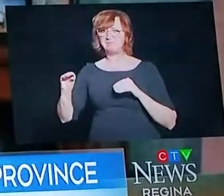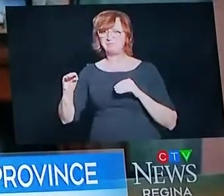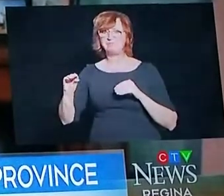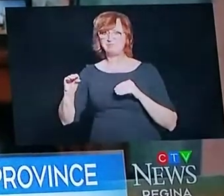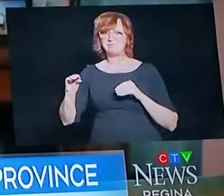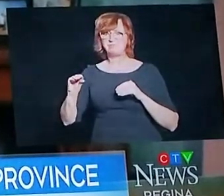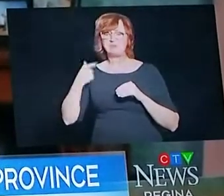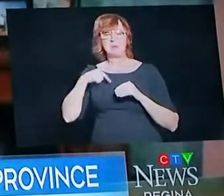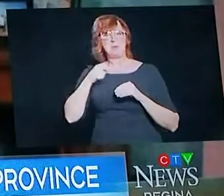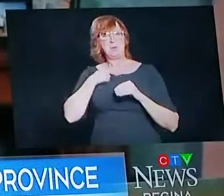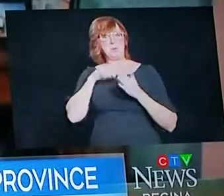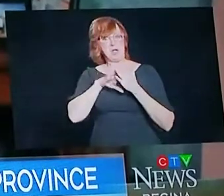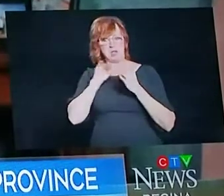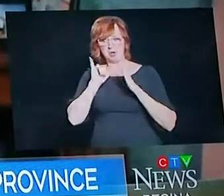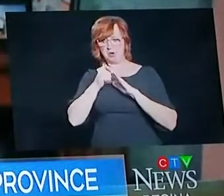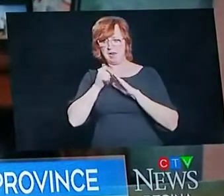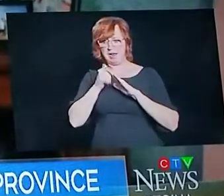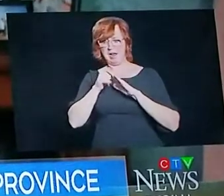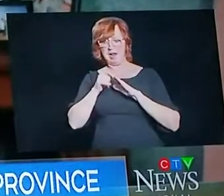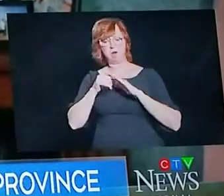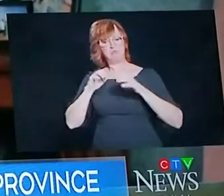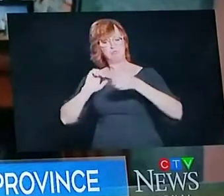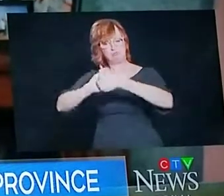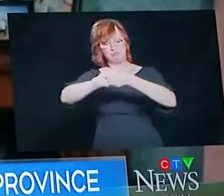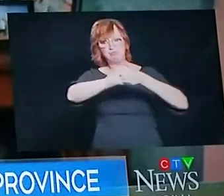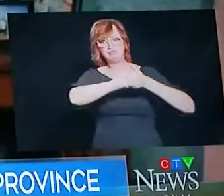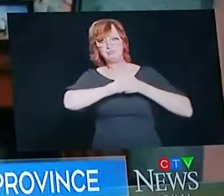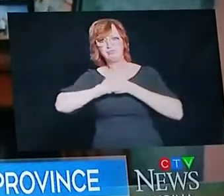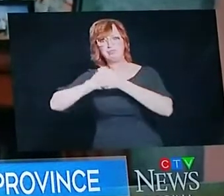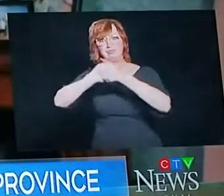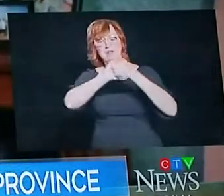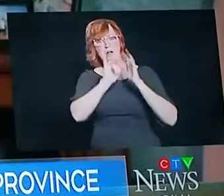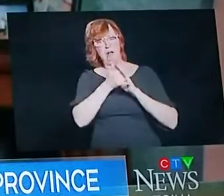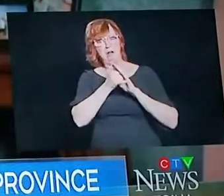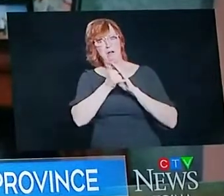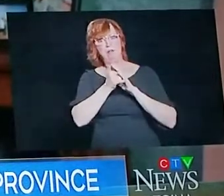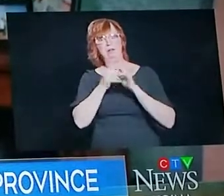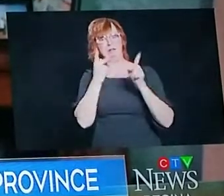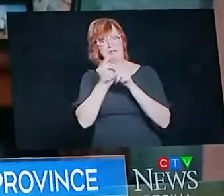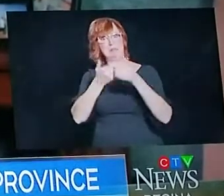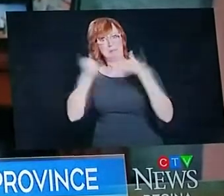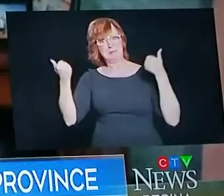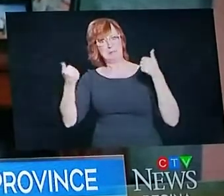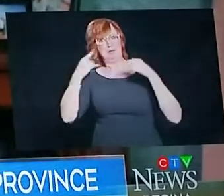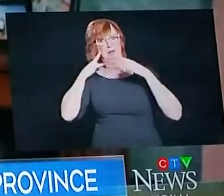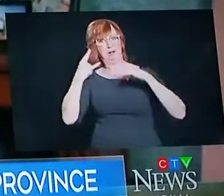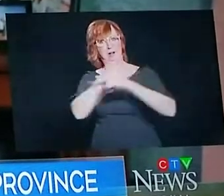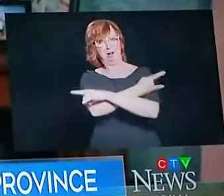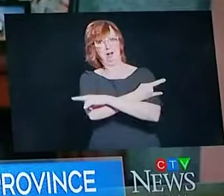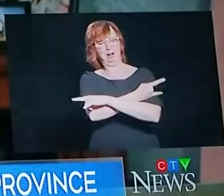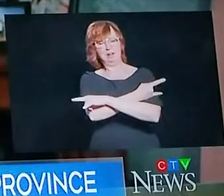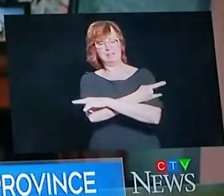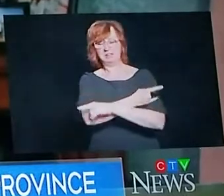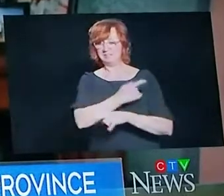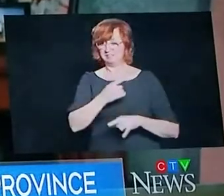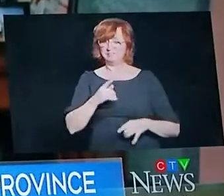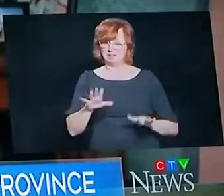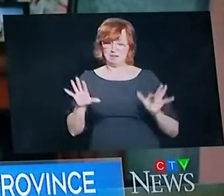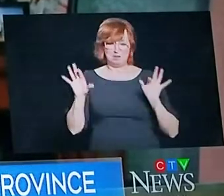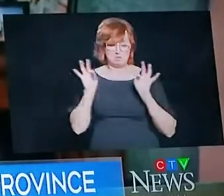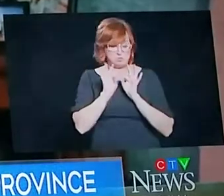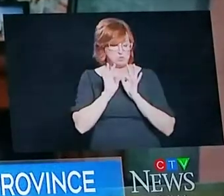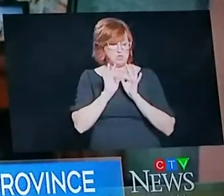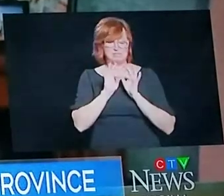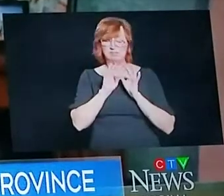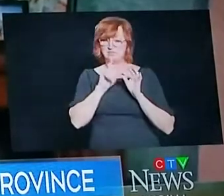all of these things as if lives depended on it. Because they do. We have seen what happened in other